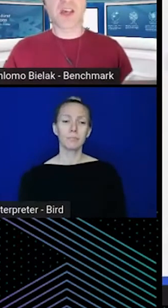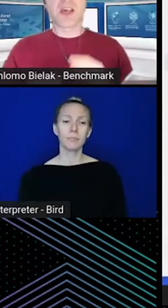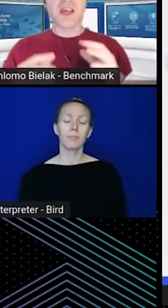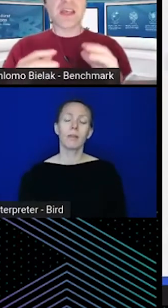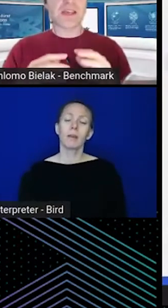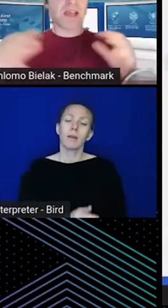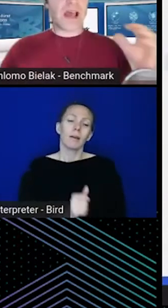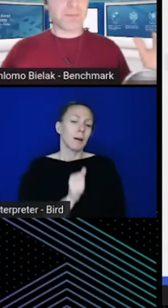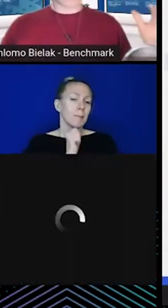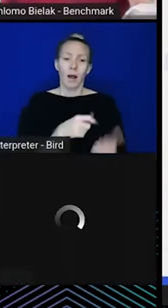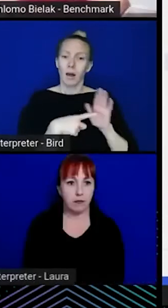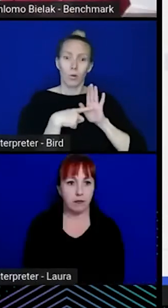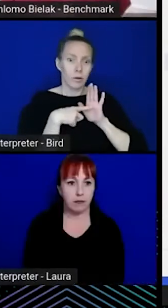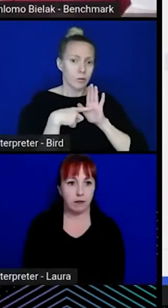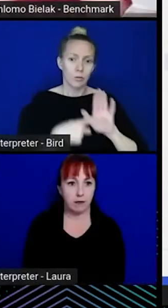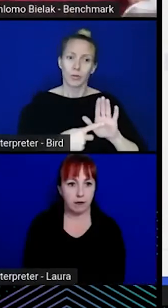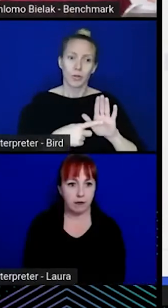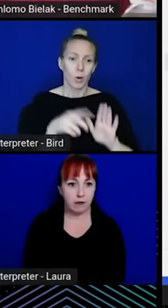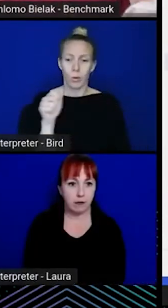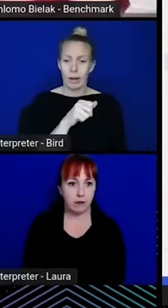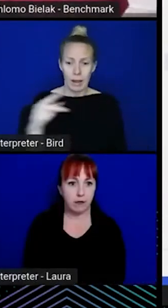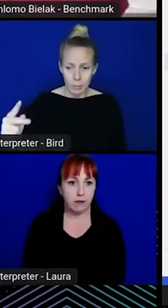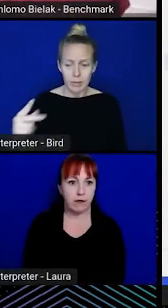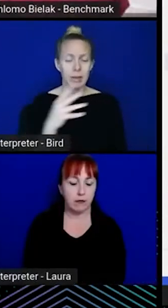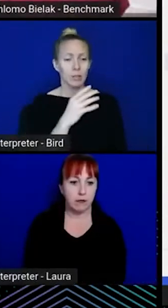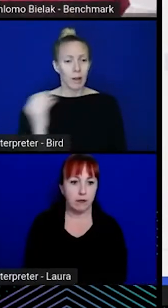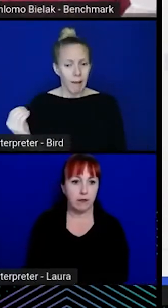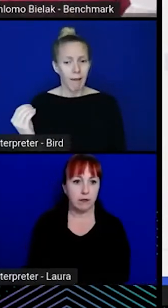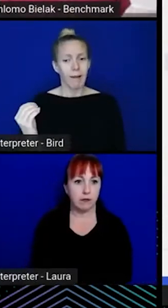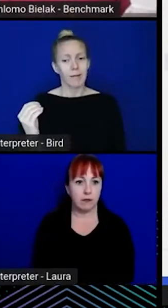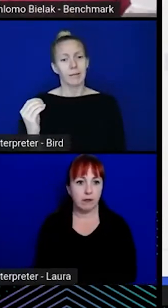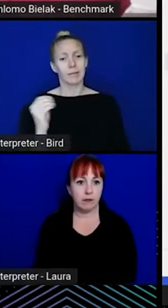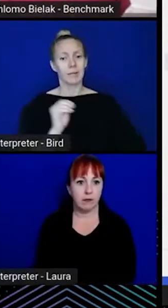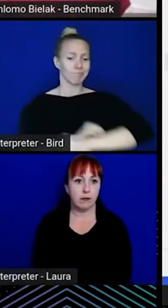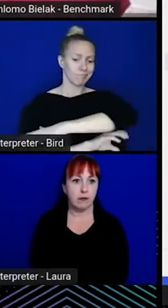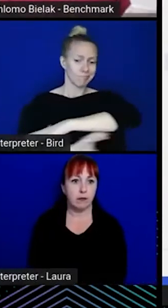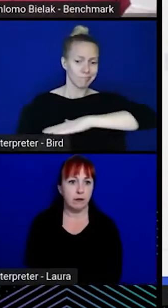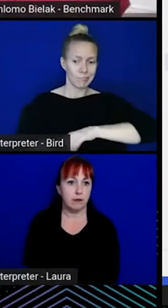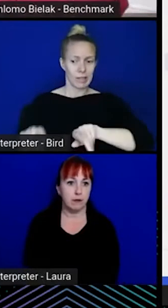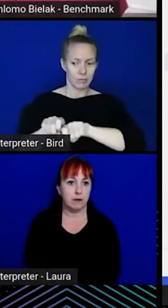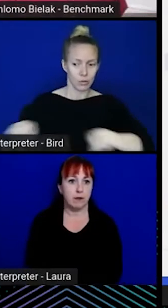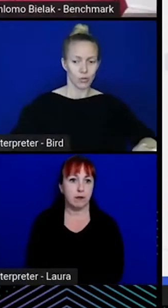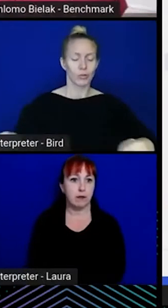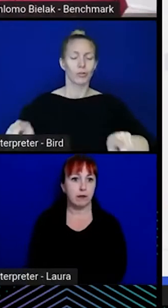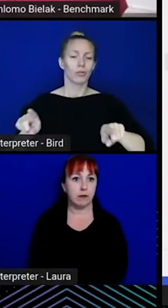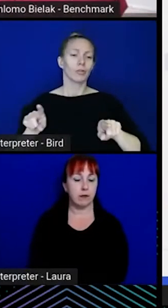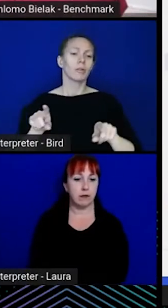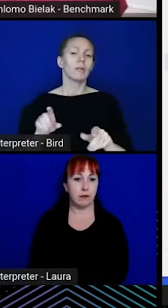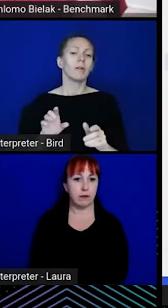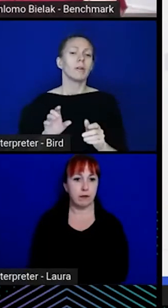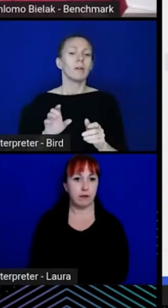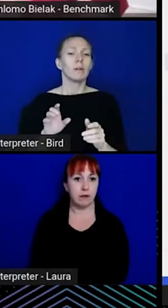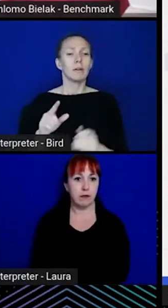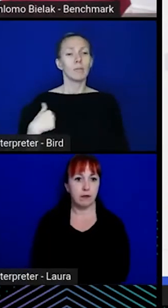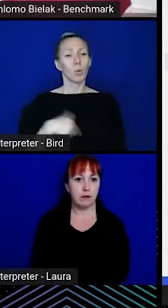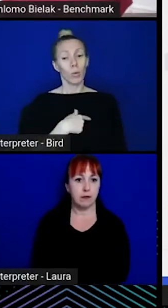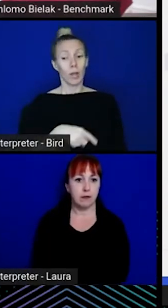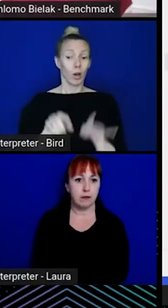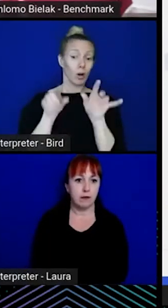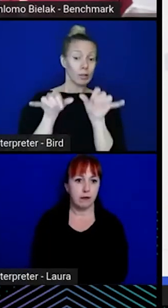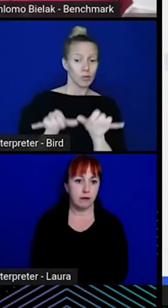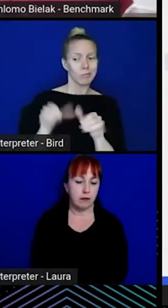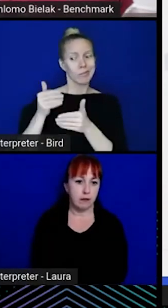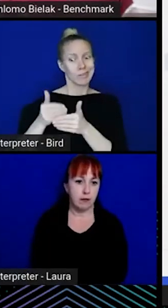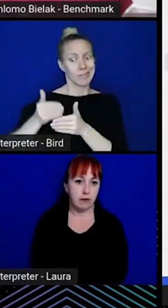complex, a application and an infrastructure deployment pipeline. We are engineering next